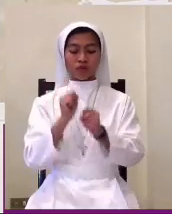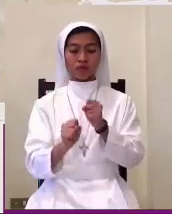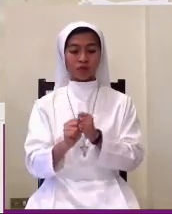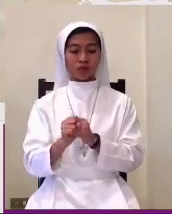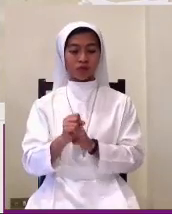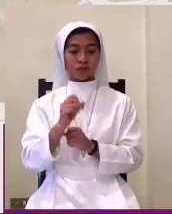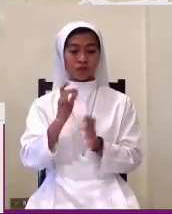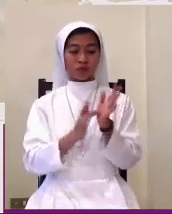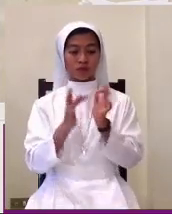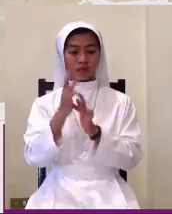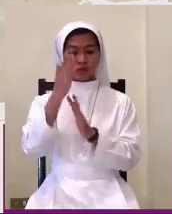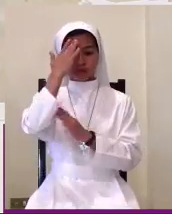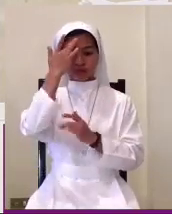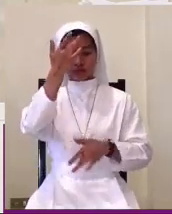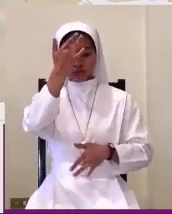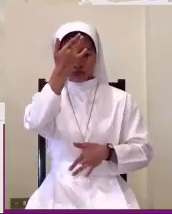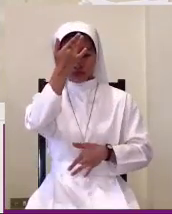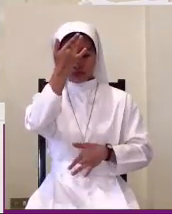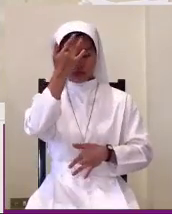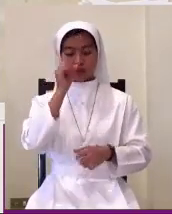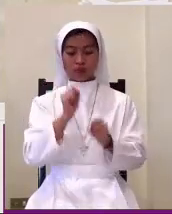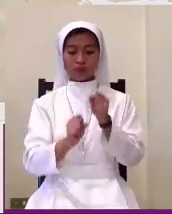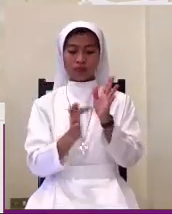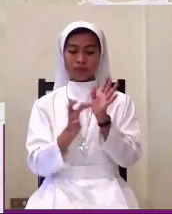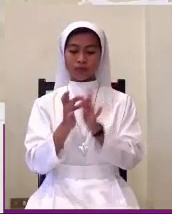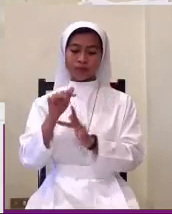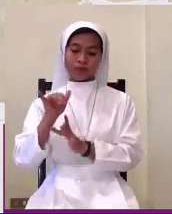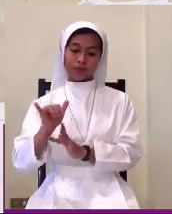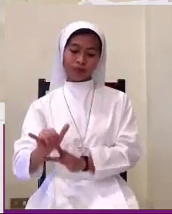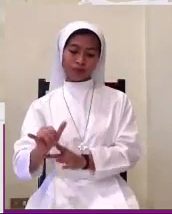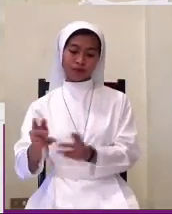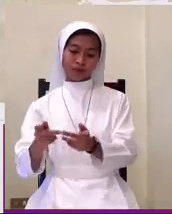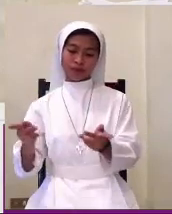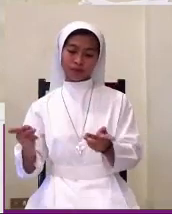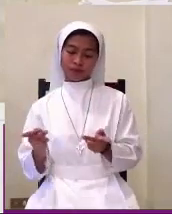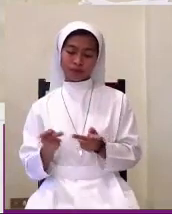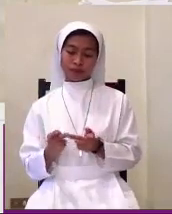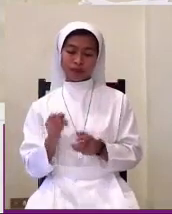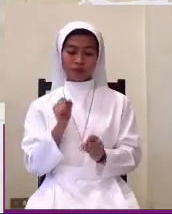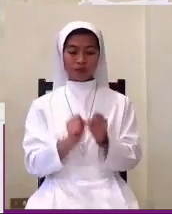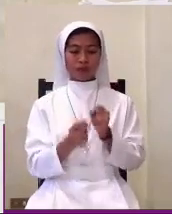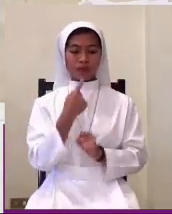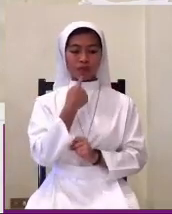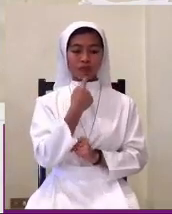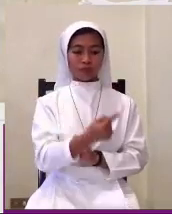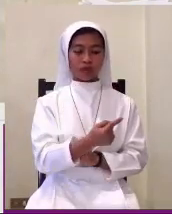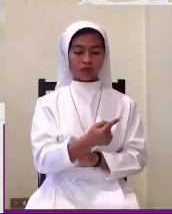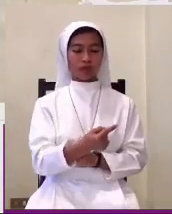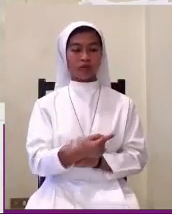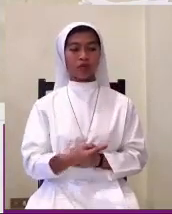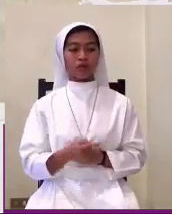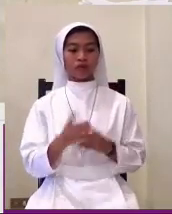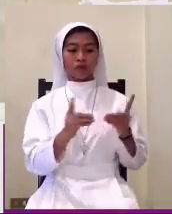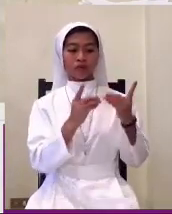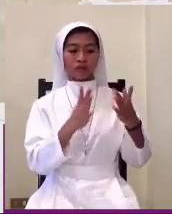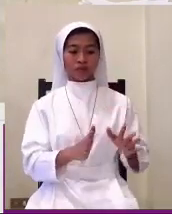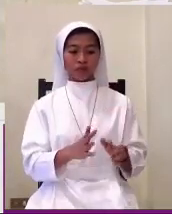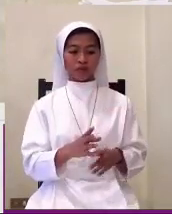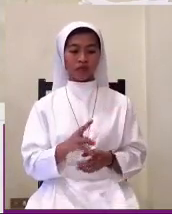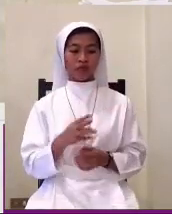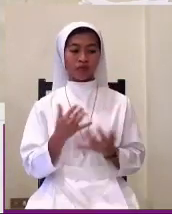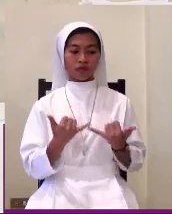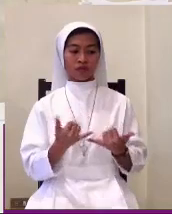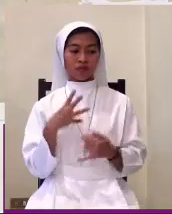was. Then after this, he said to his disciples, "Let us go back to Judea."